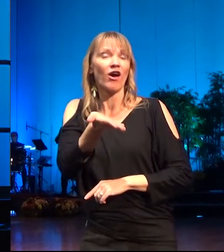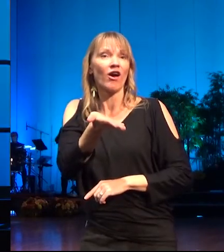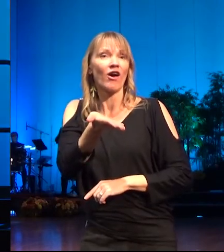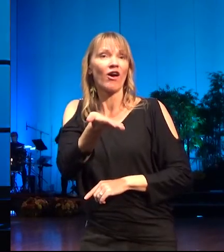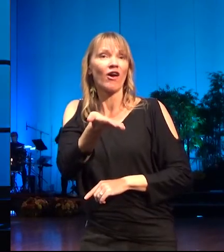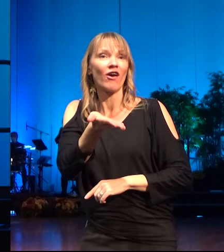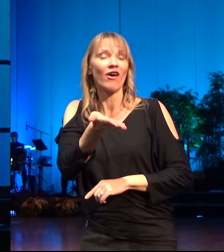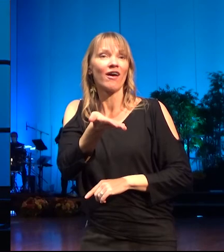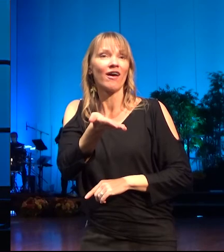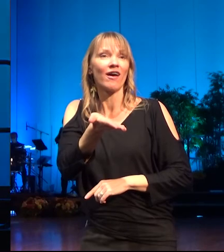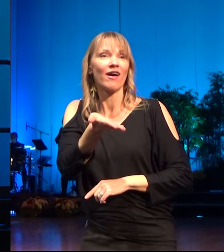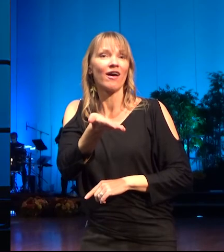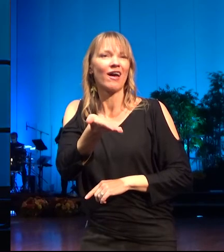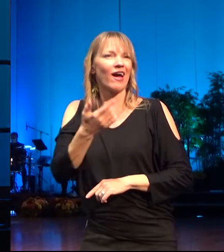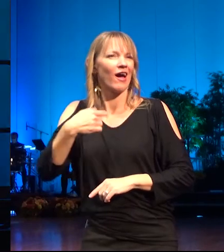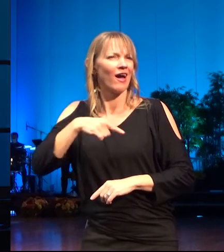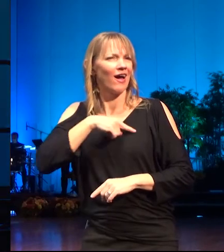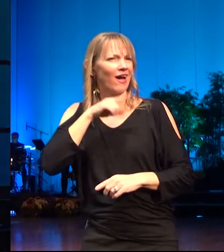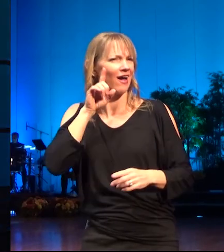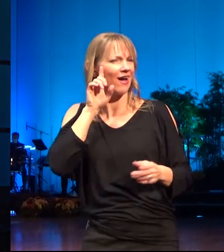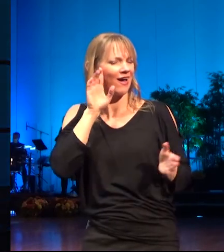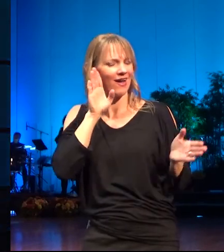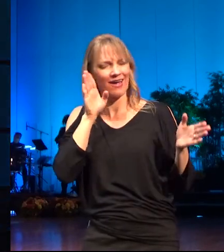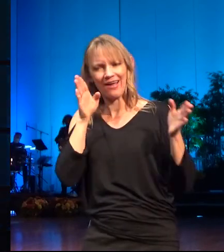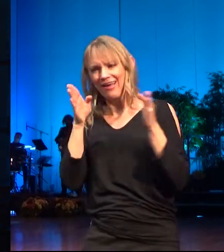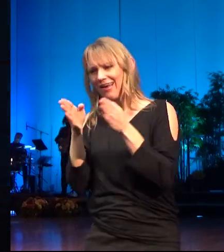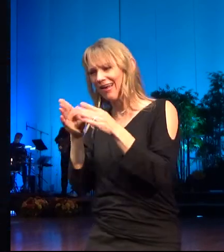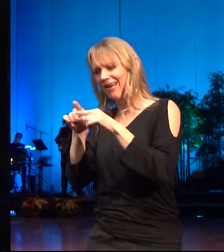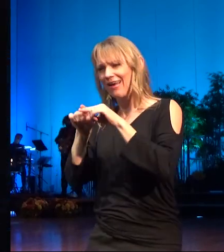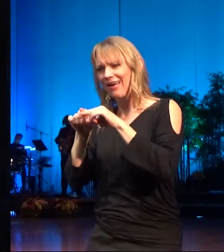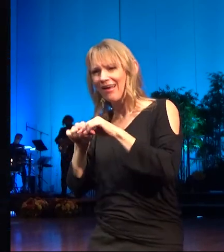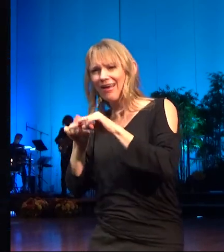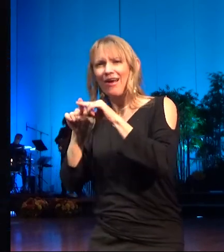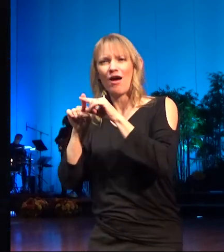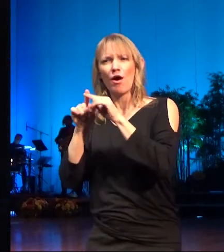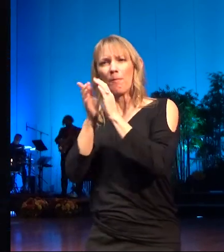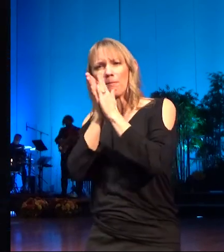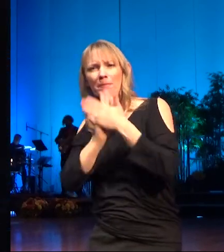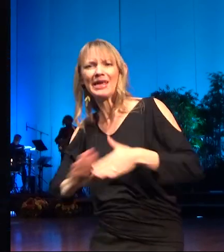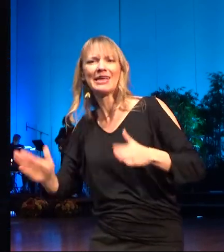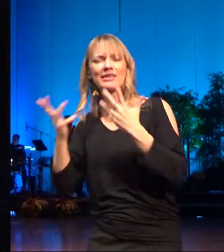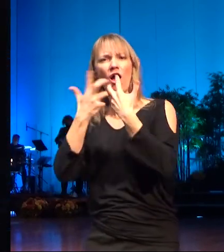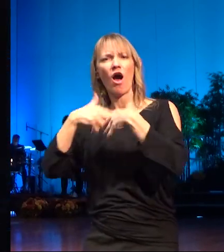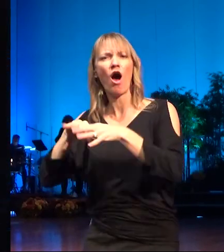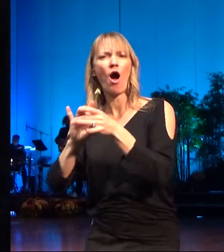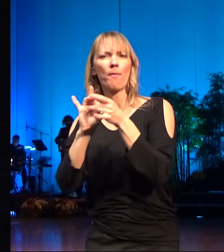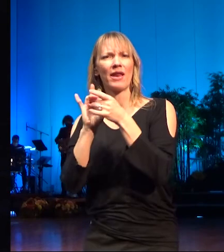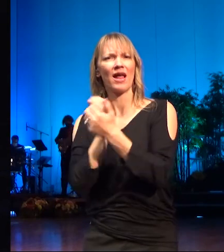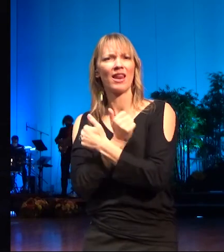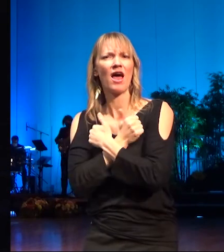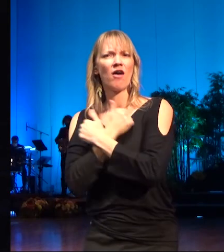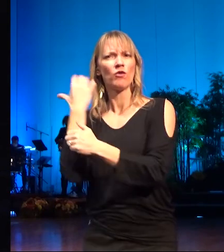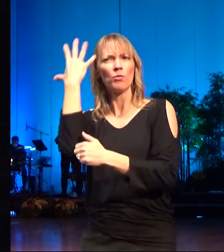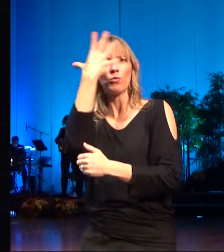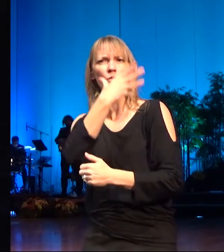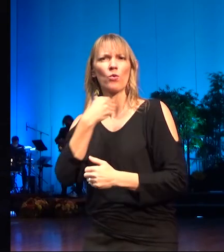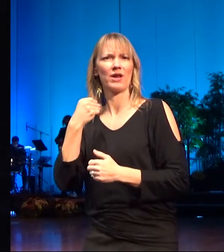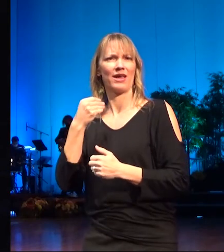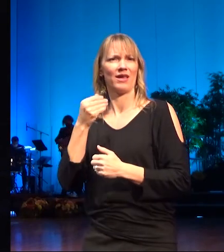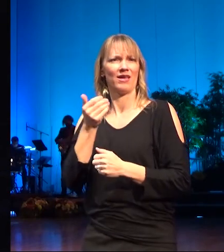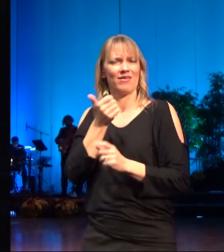we fall back on the peace, the harmony, the love, the beauty of our being.